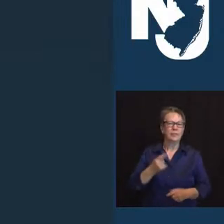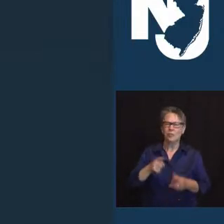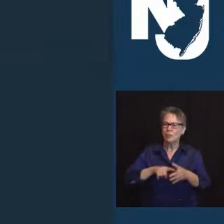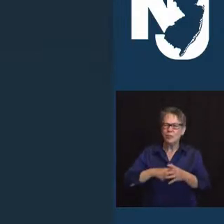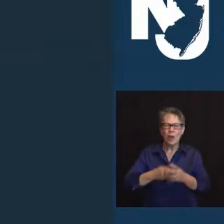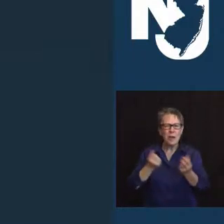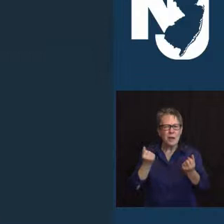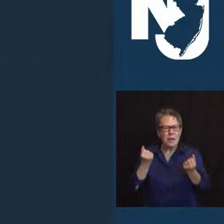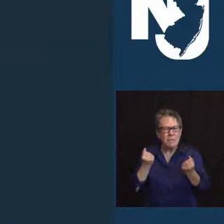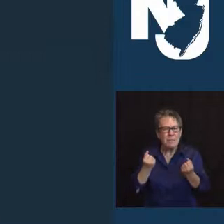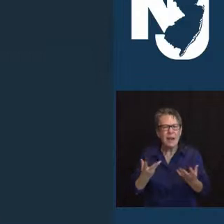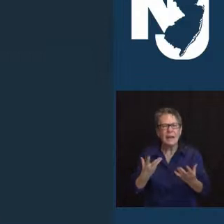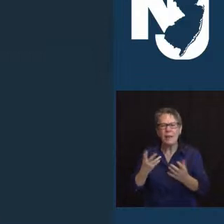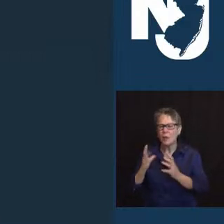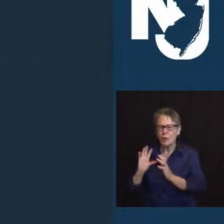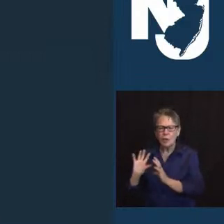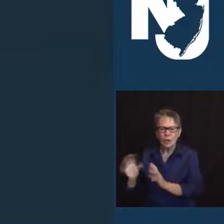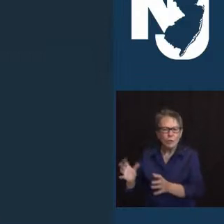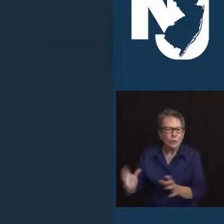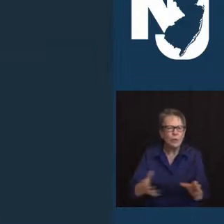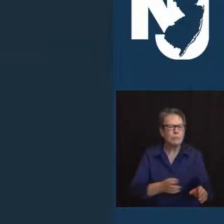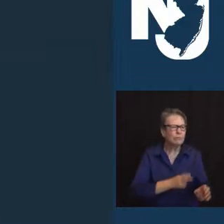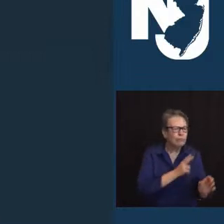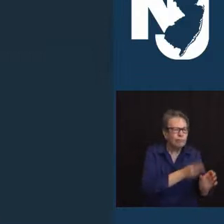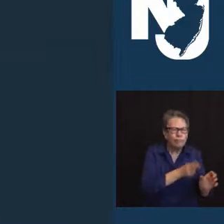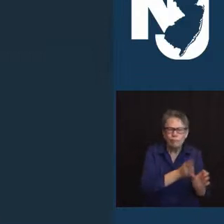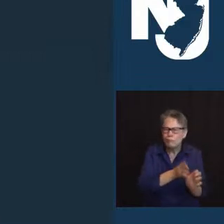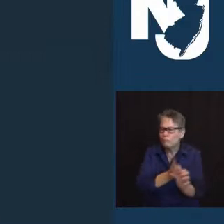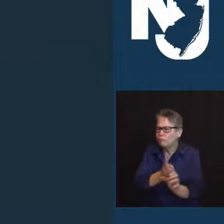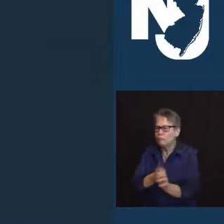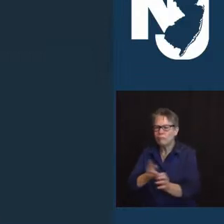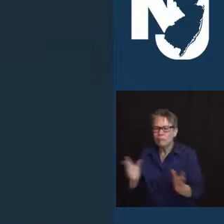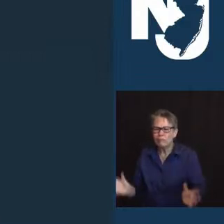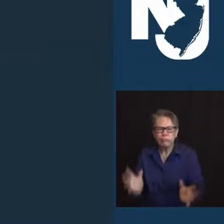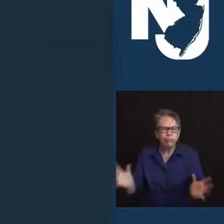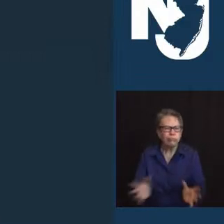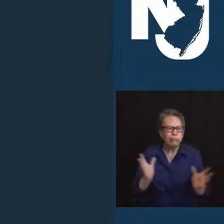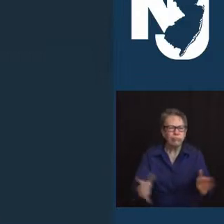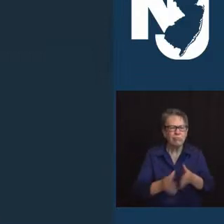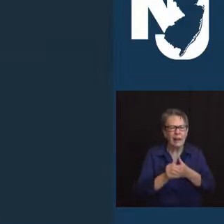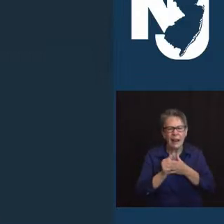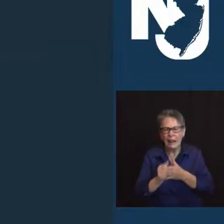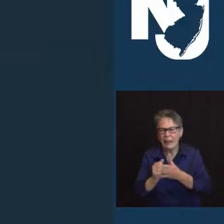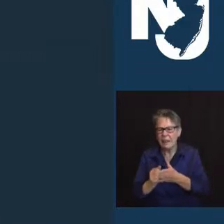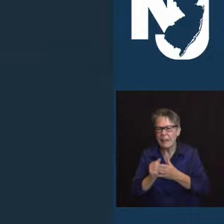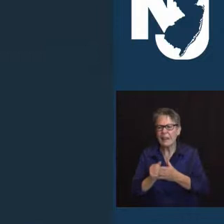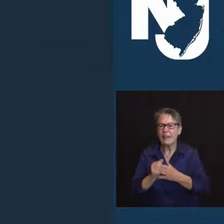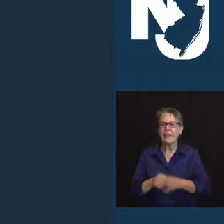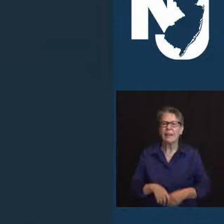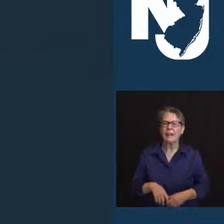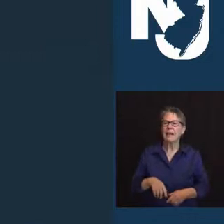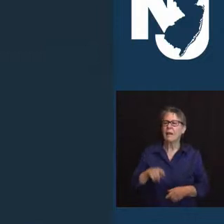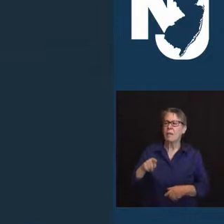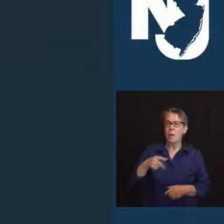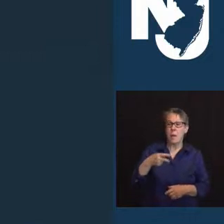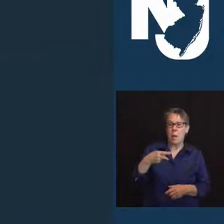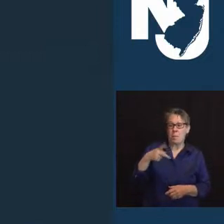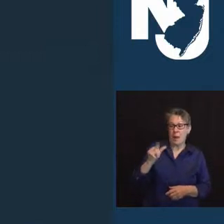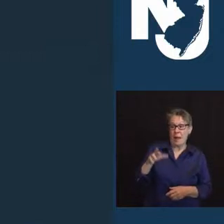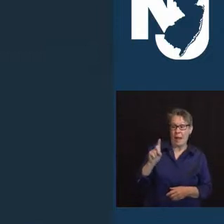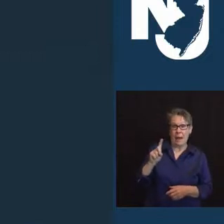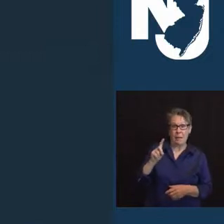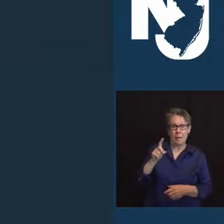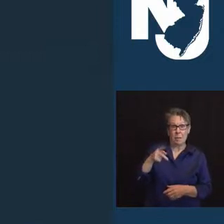be best summed by the remembrances, as I said, of his Planned Parenthood family, who recalled how during a time when